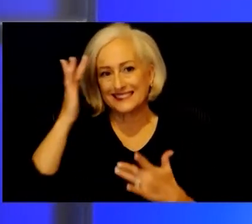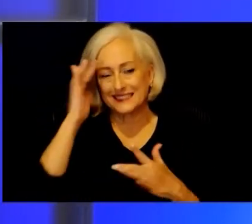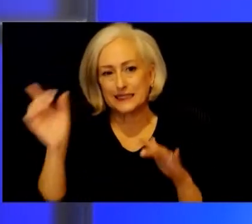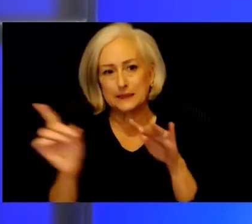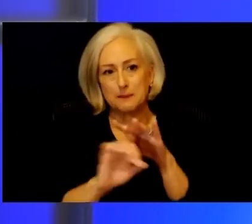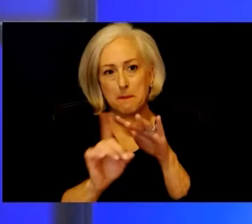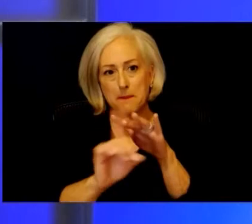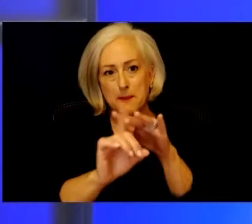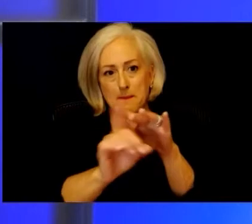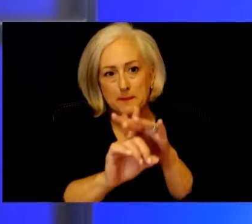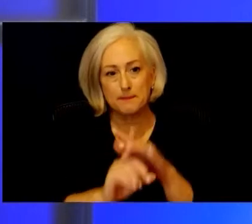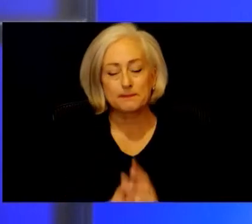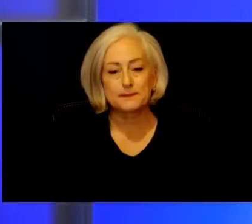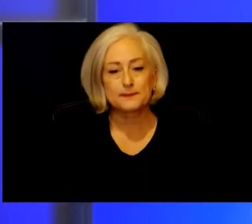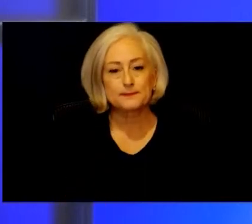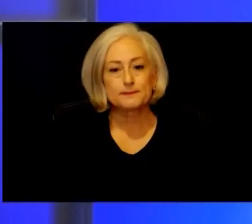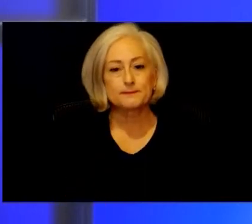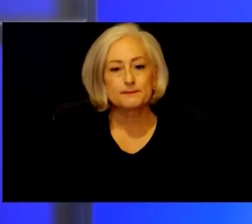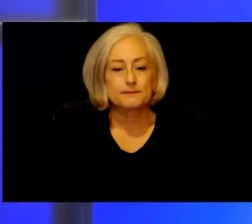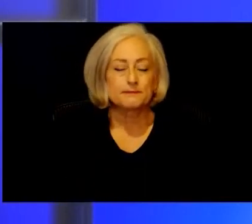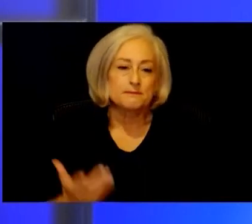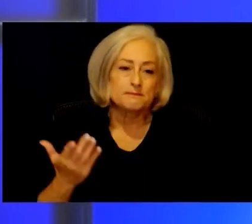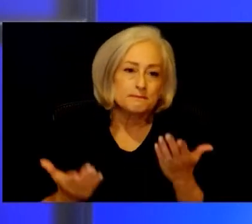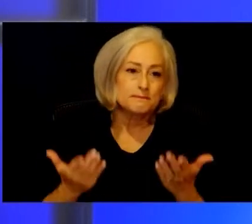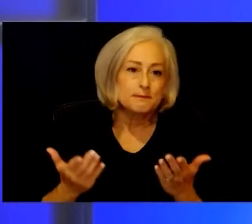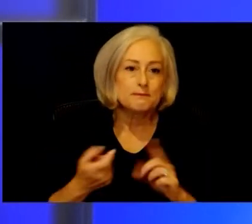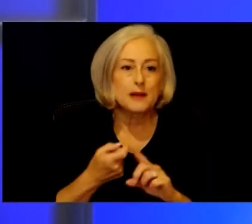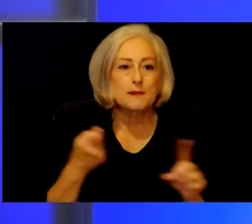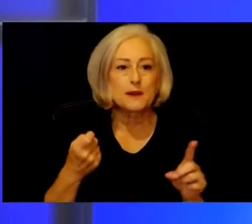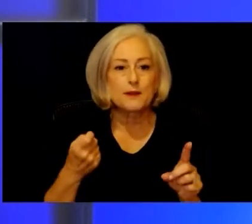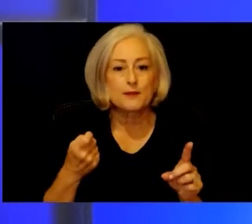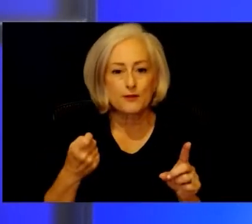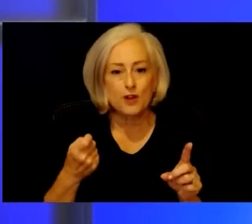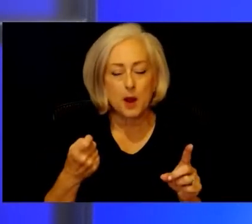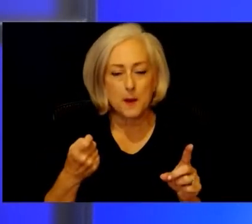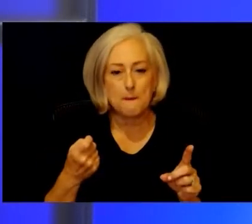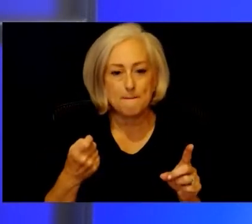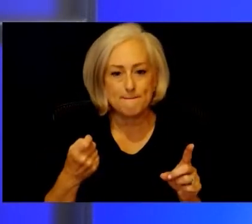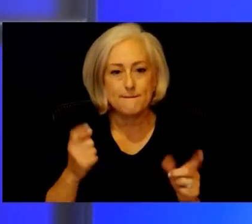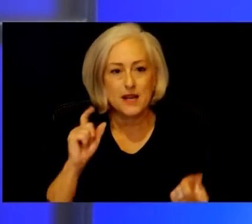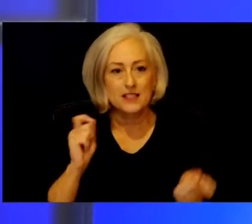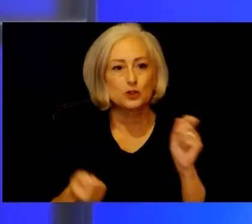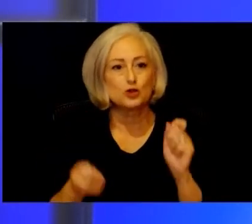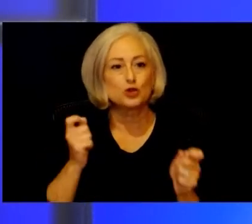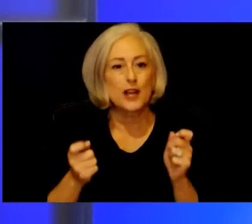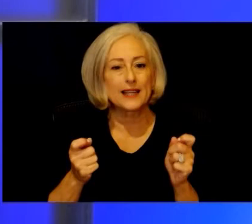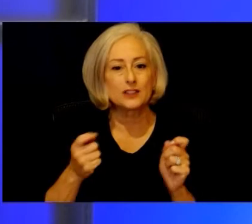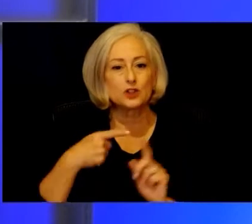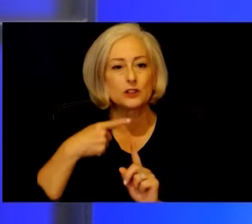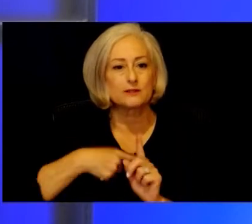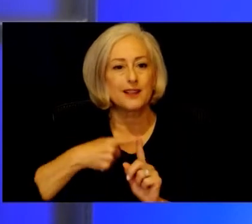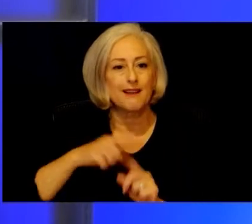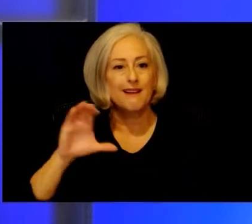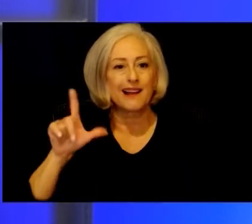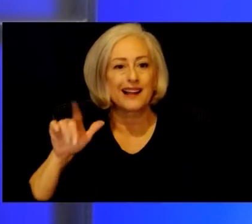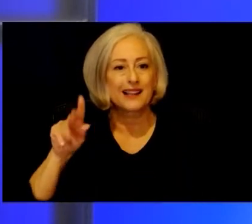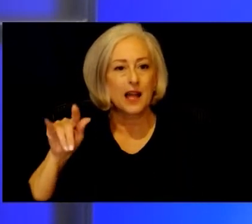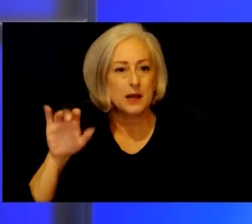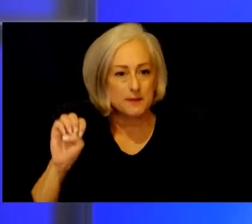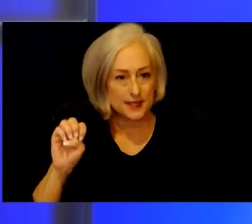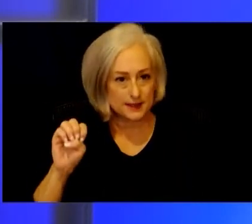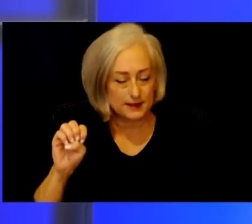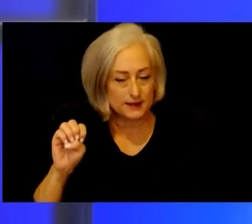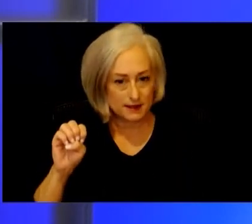partly contributed by the amount of our change in our climate too, is kind of having better kind